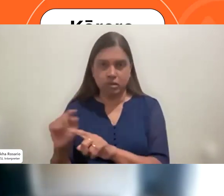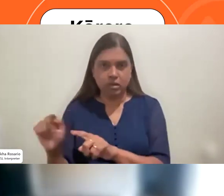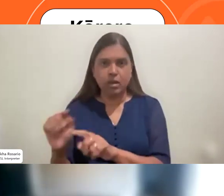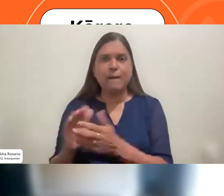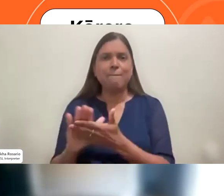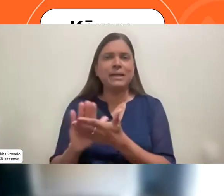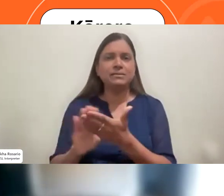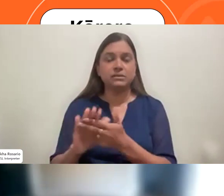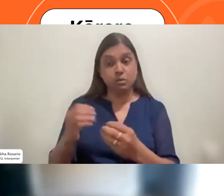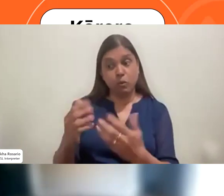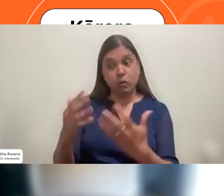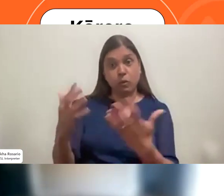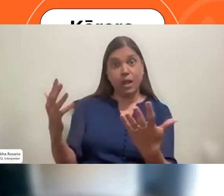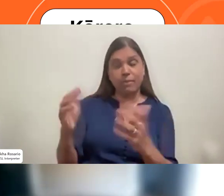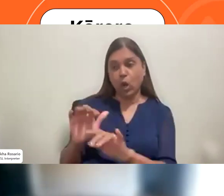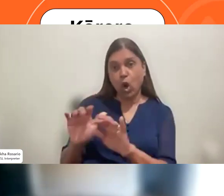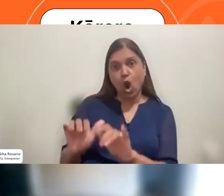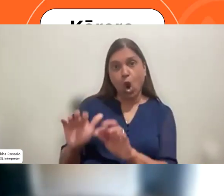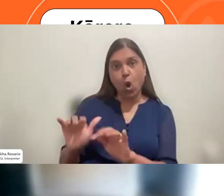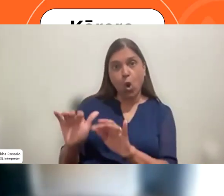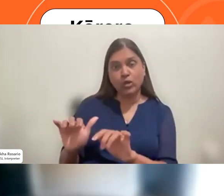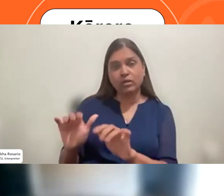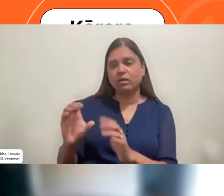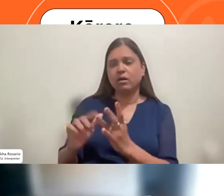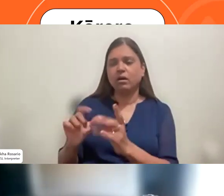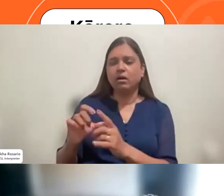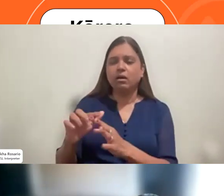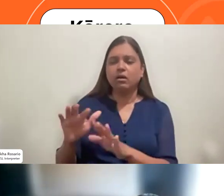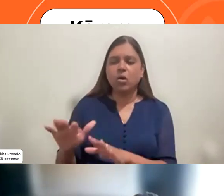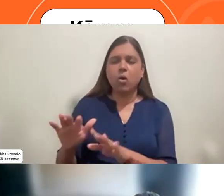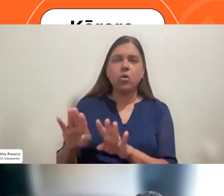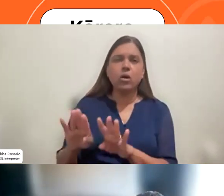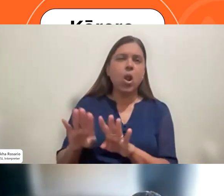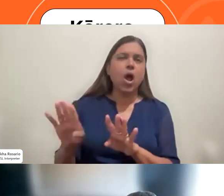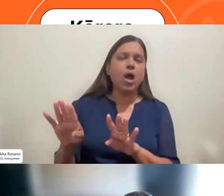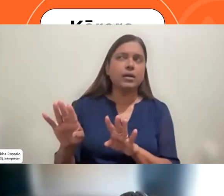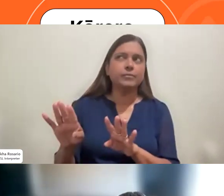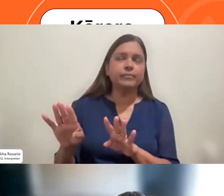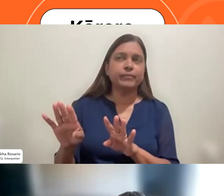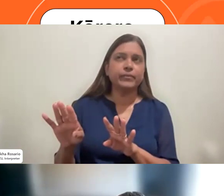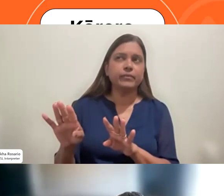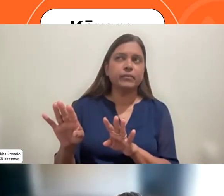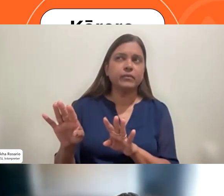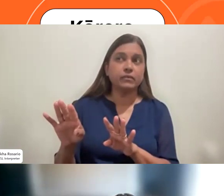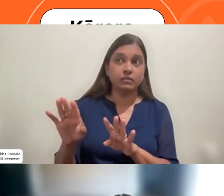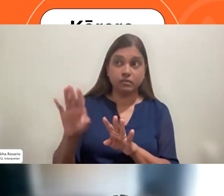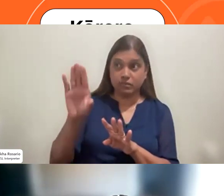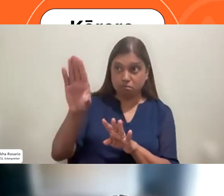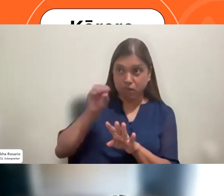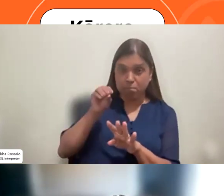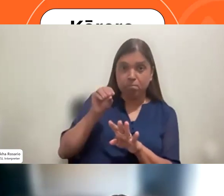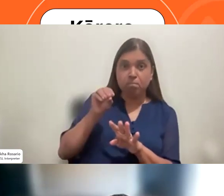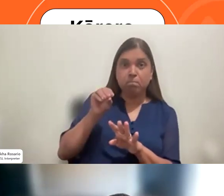web code kind of core instead of deciding to make a custom